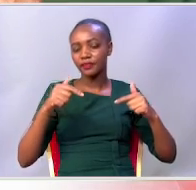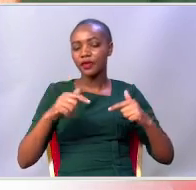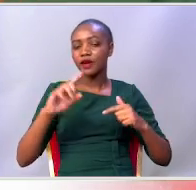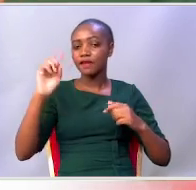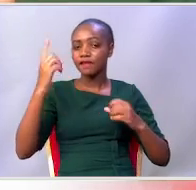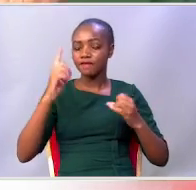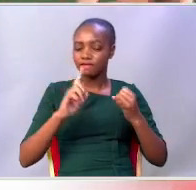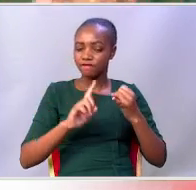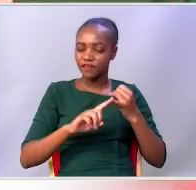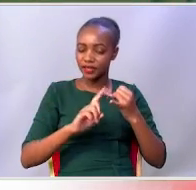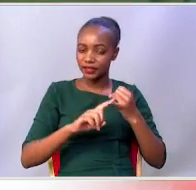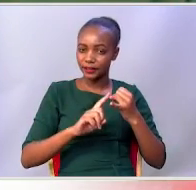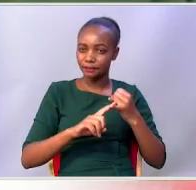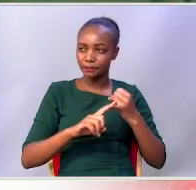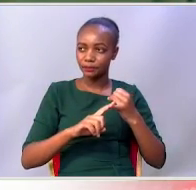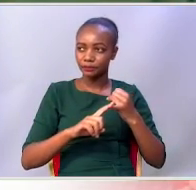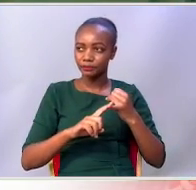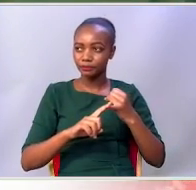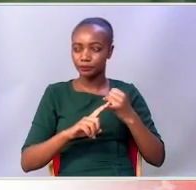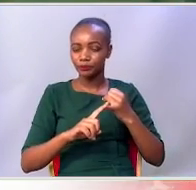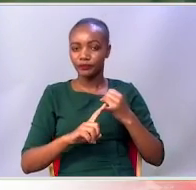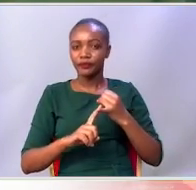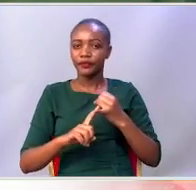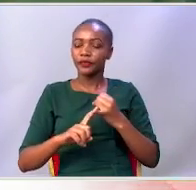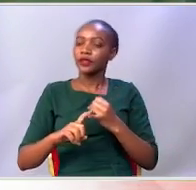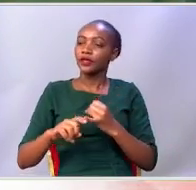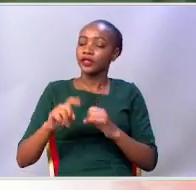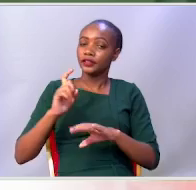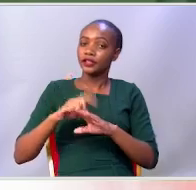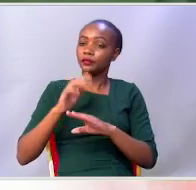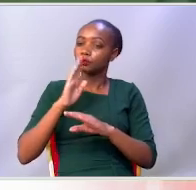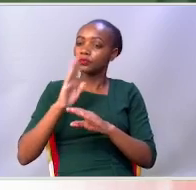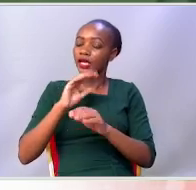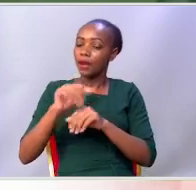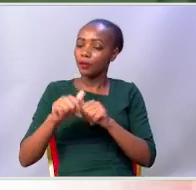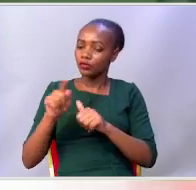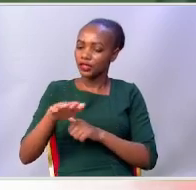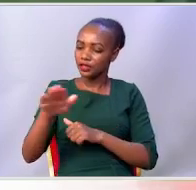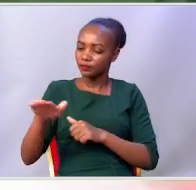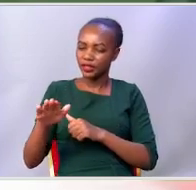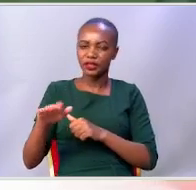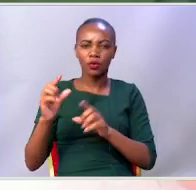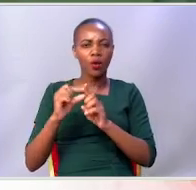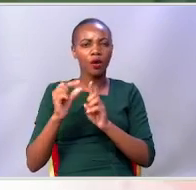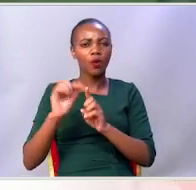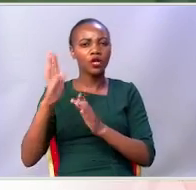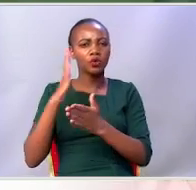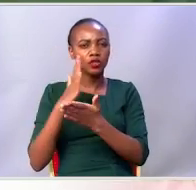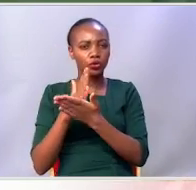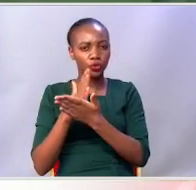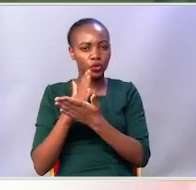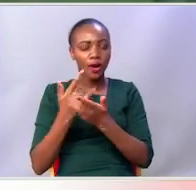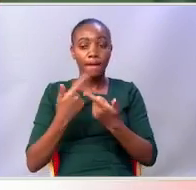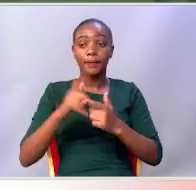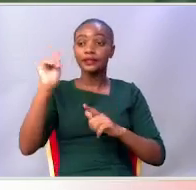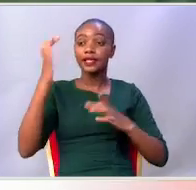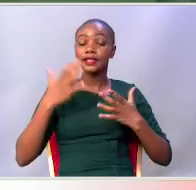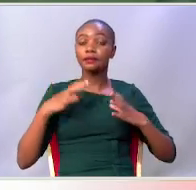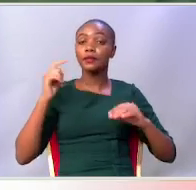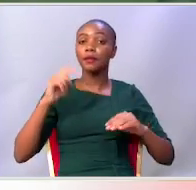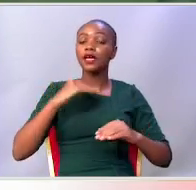First way is true what you have said here about this ground. But Kenyans must also